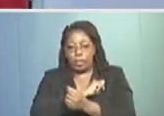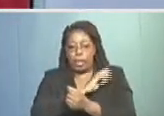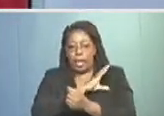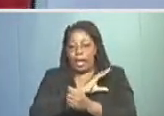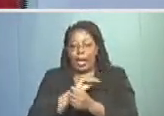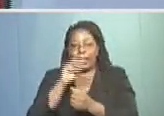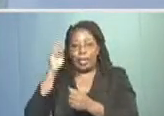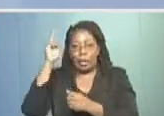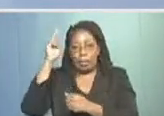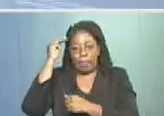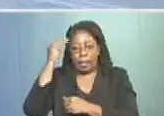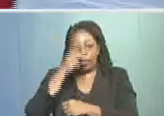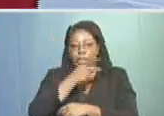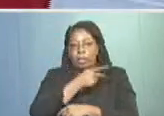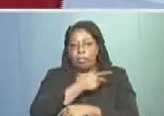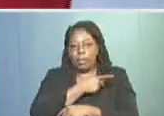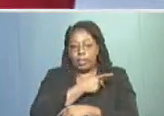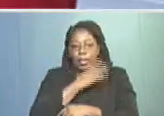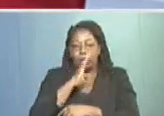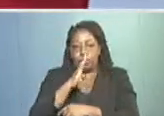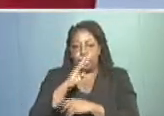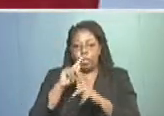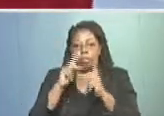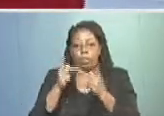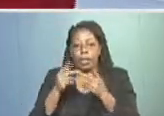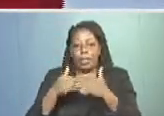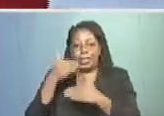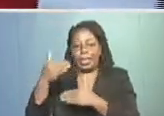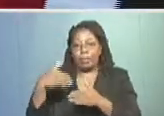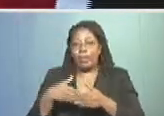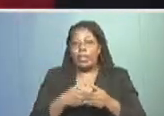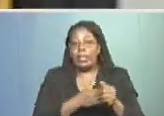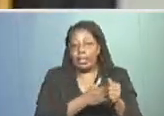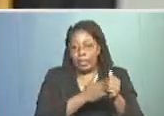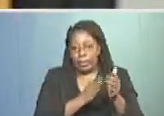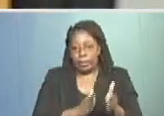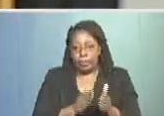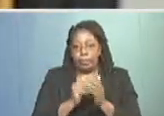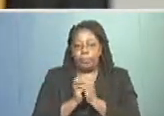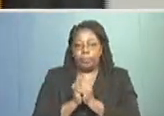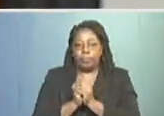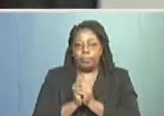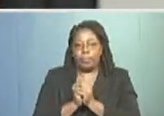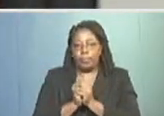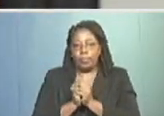Michael Pintard to become the party's next leader.